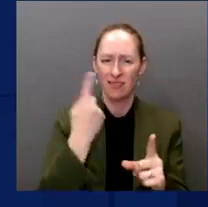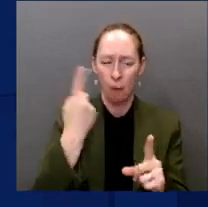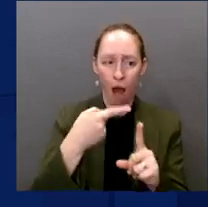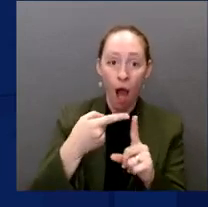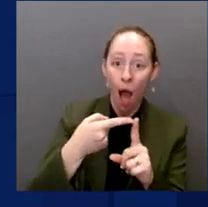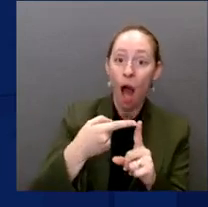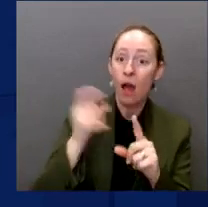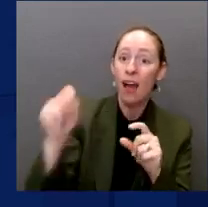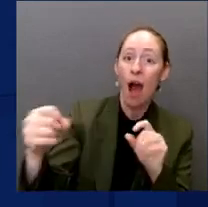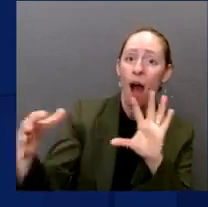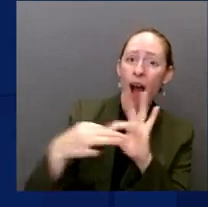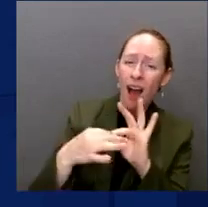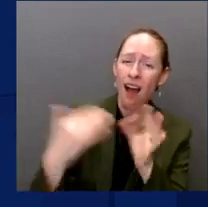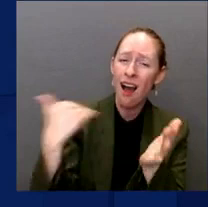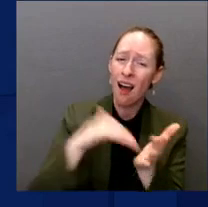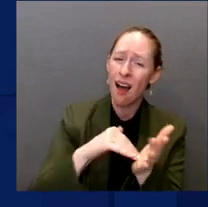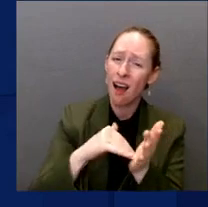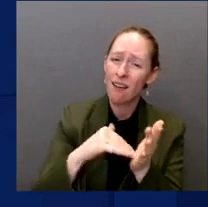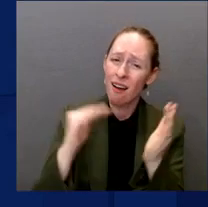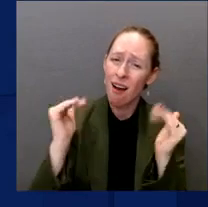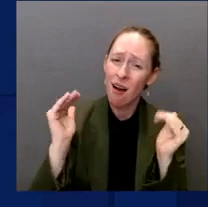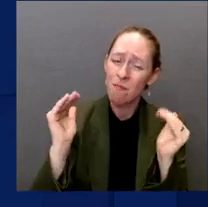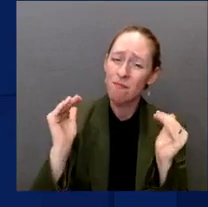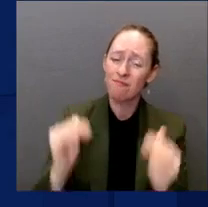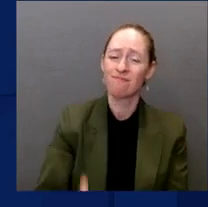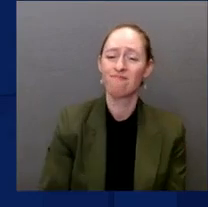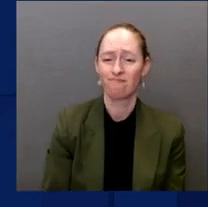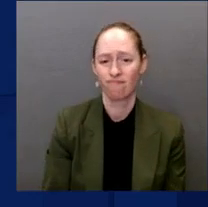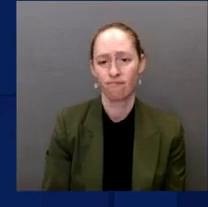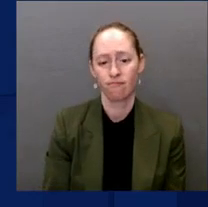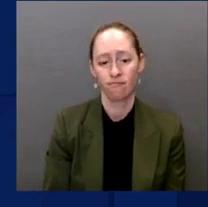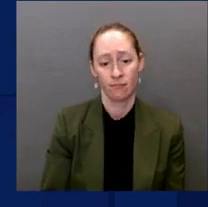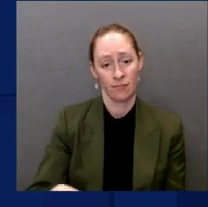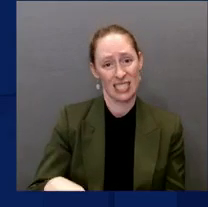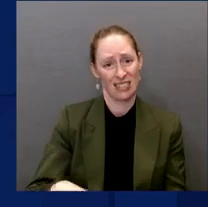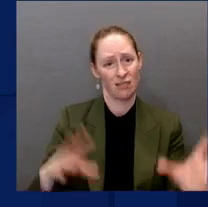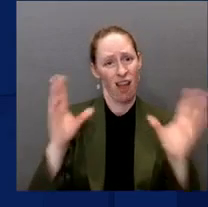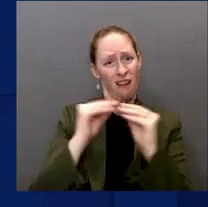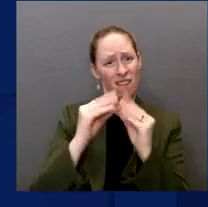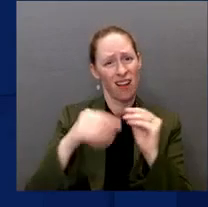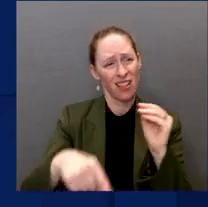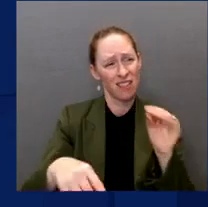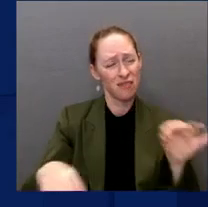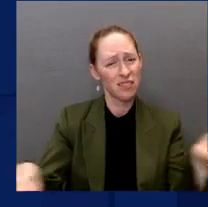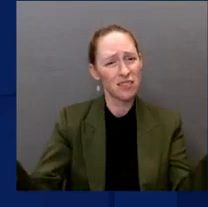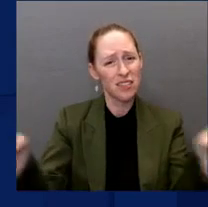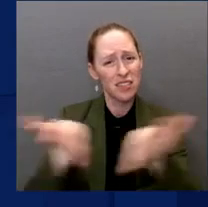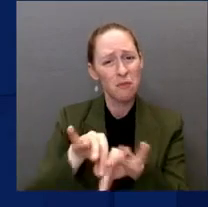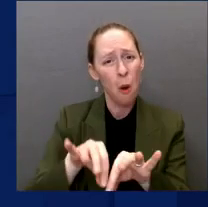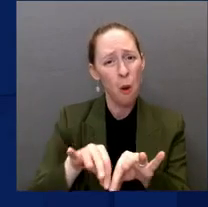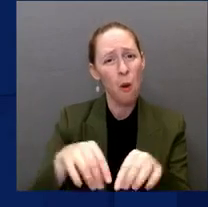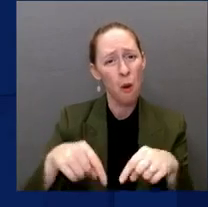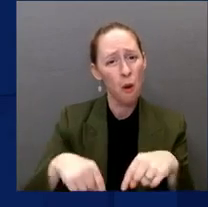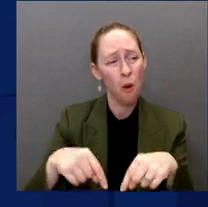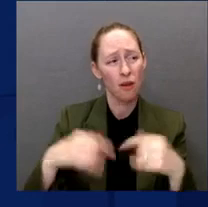is the important work of fellows in meeting this inflection point by nourishing the soul